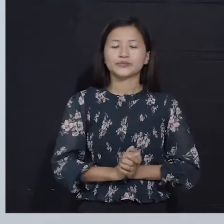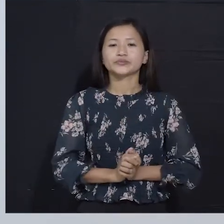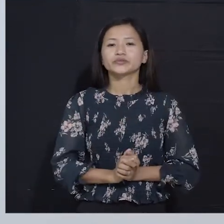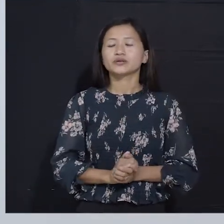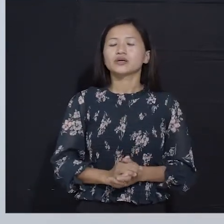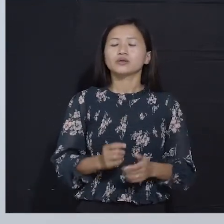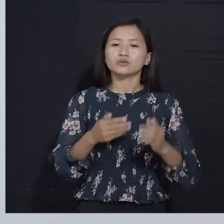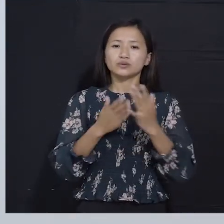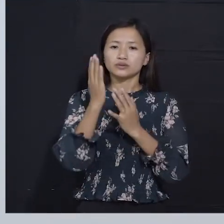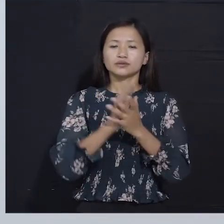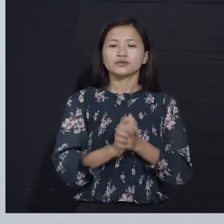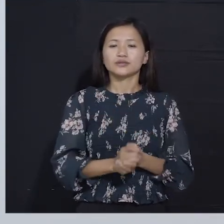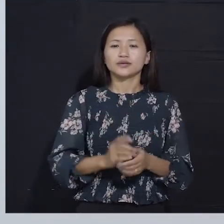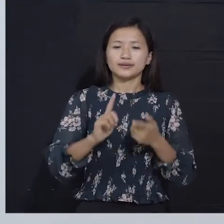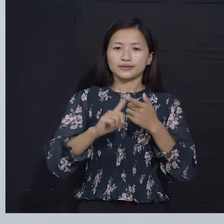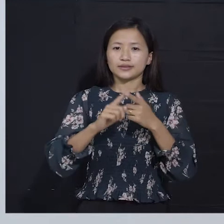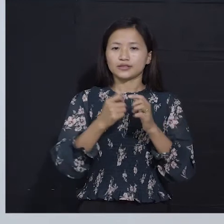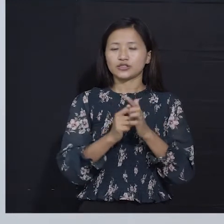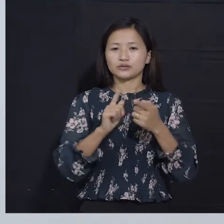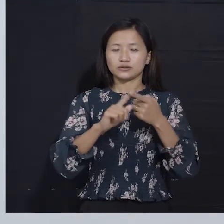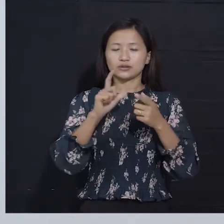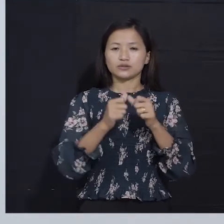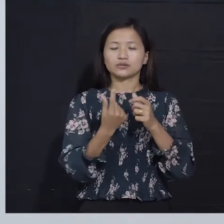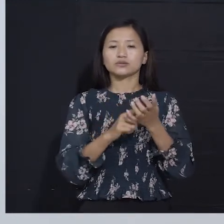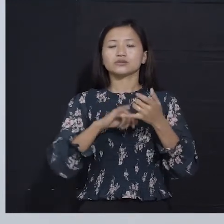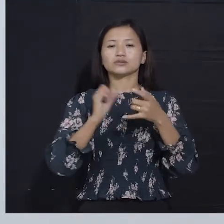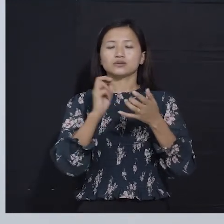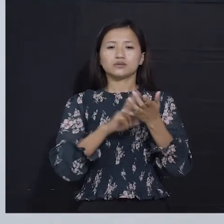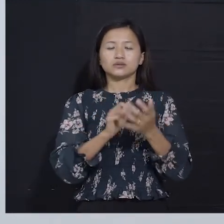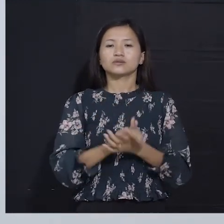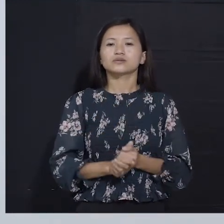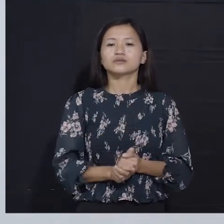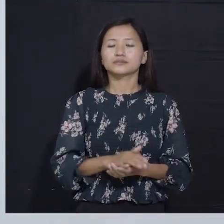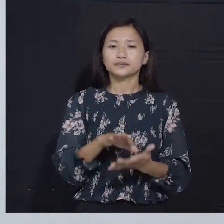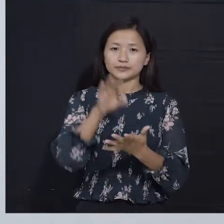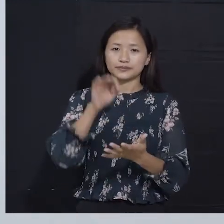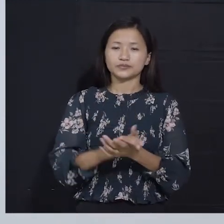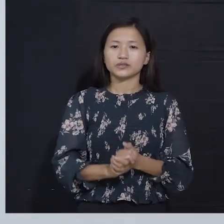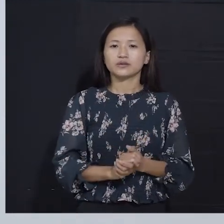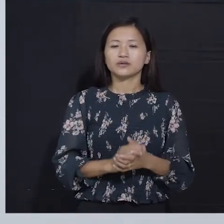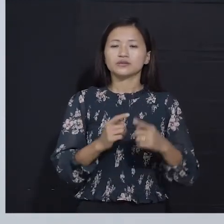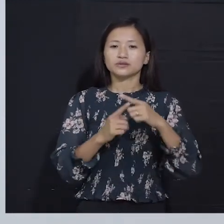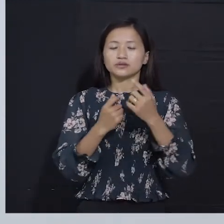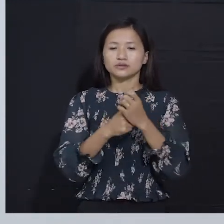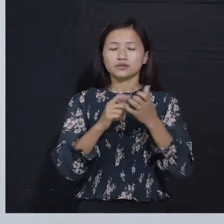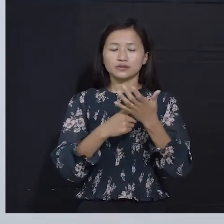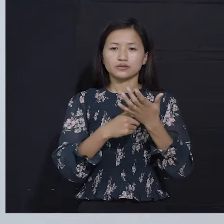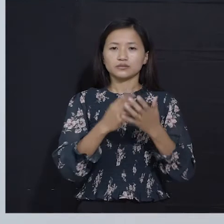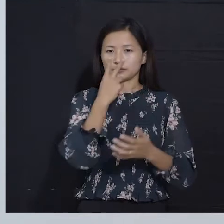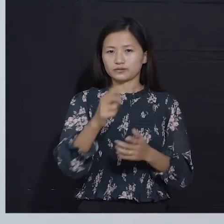word elation when you go through the textbook. Please take note of this, and then the next one will be